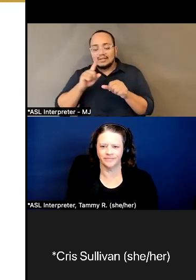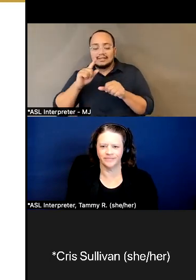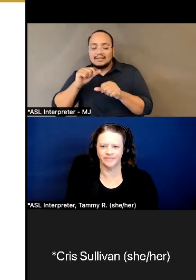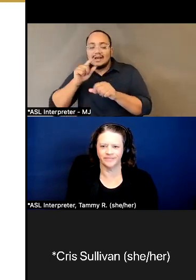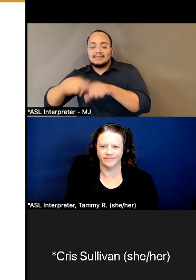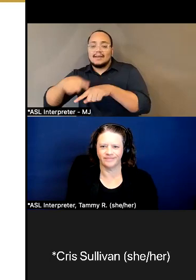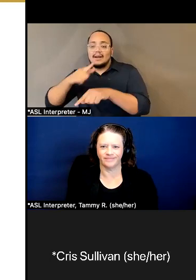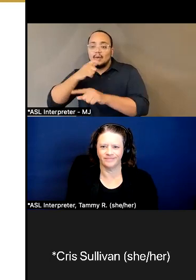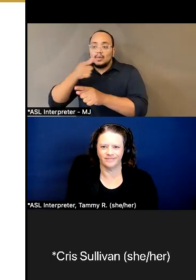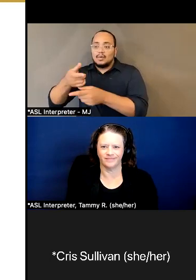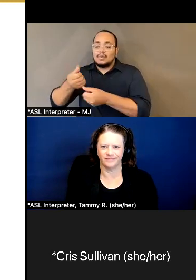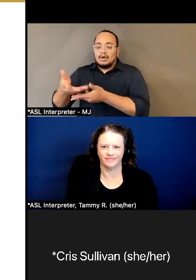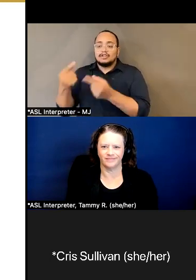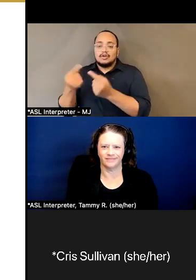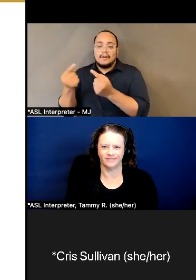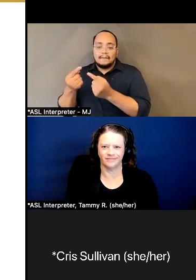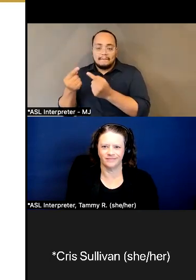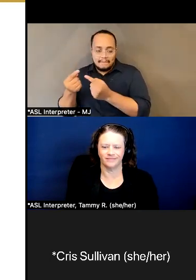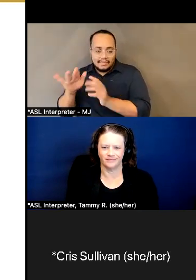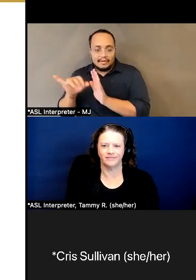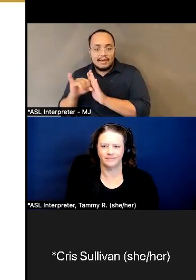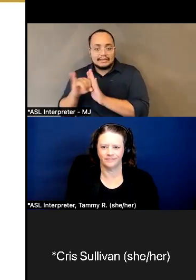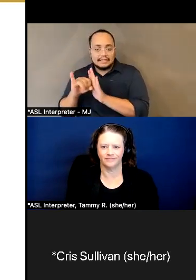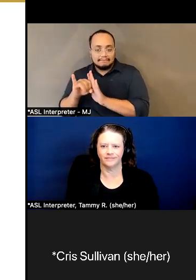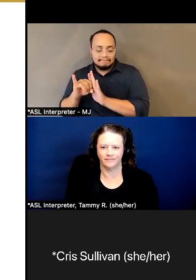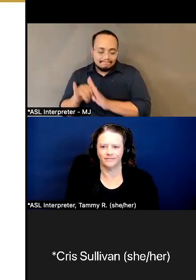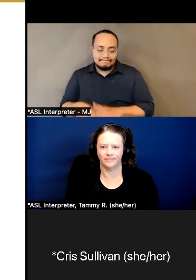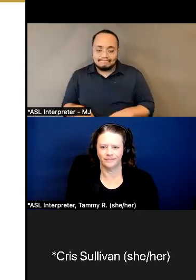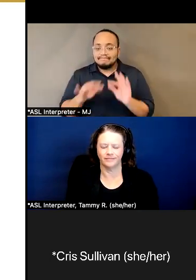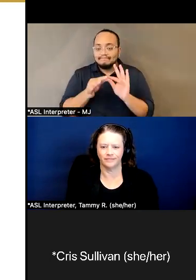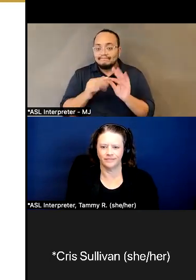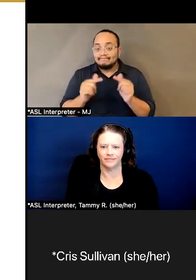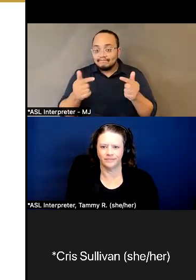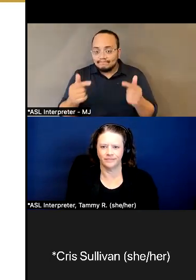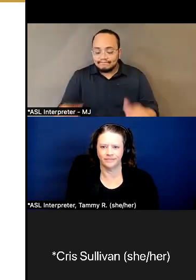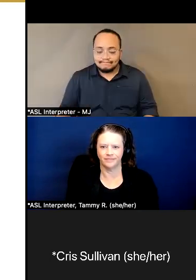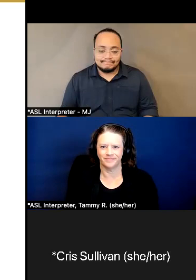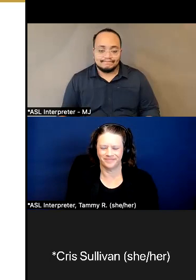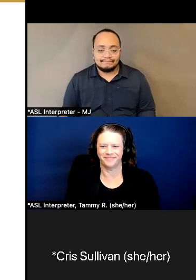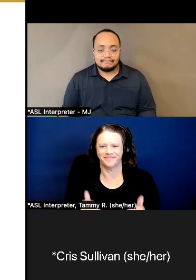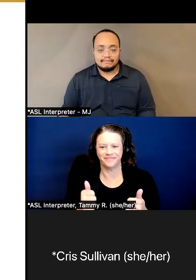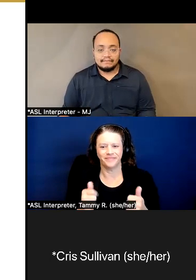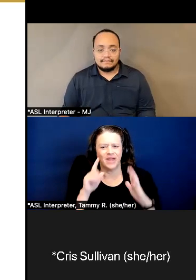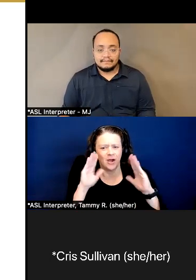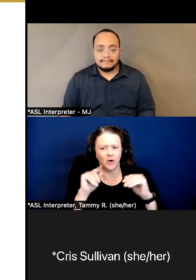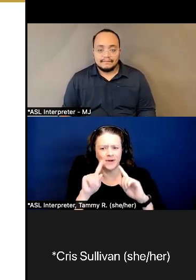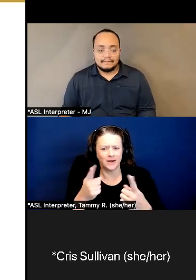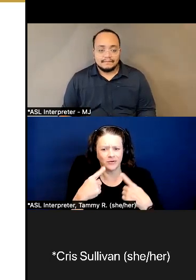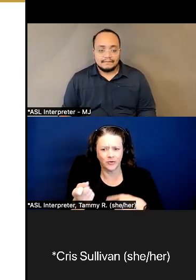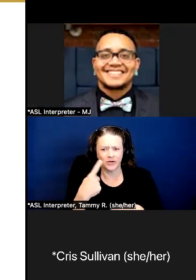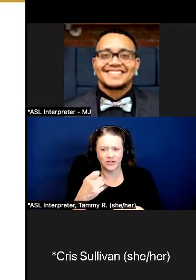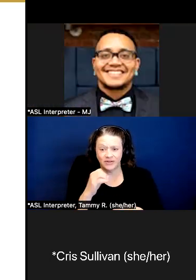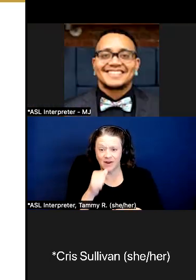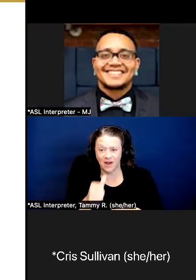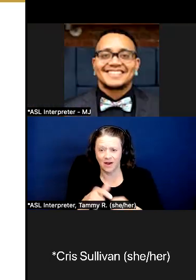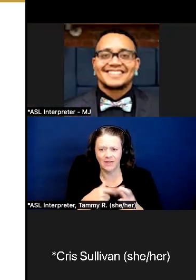perpetrator or the person that is causing harm is doing. I hope that answers your question. If not, please repost and I